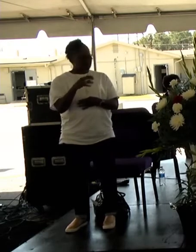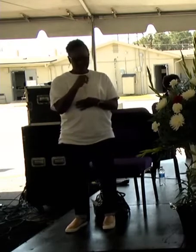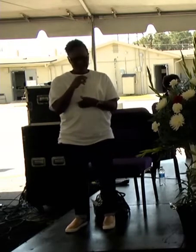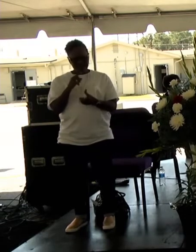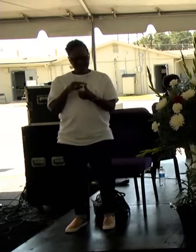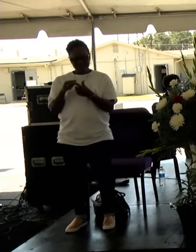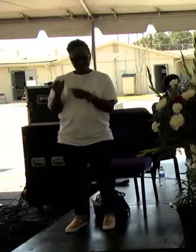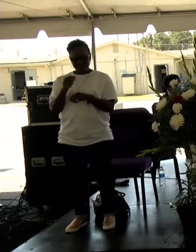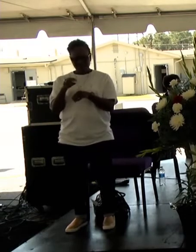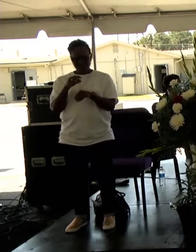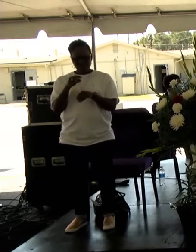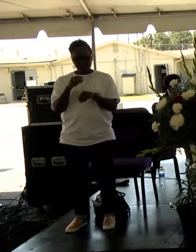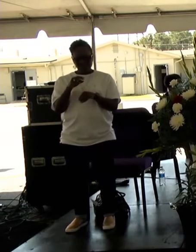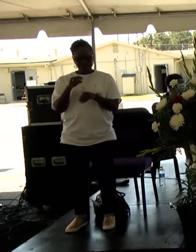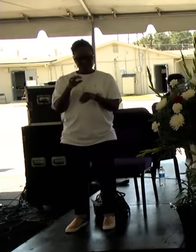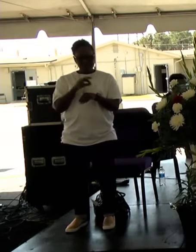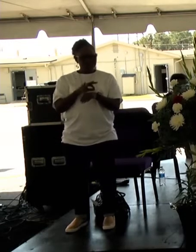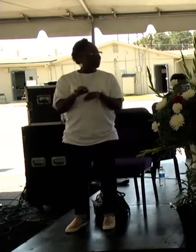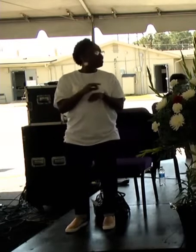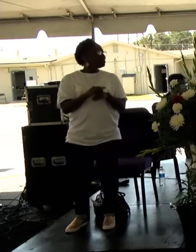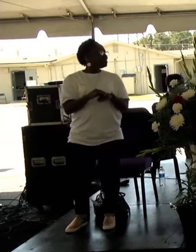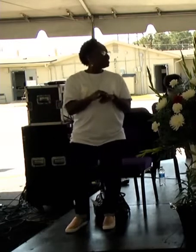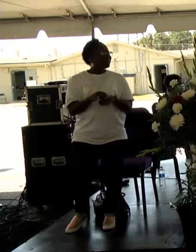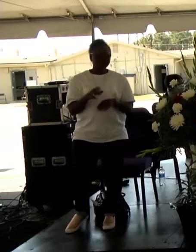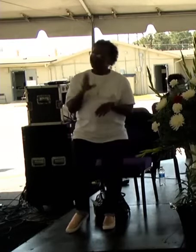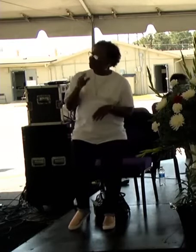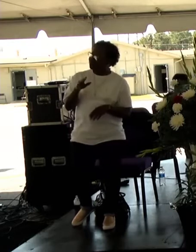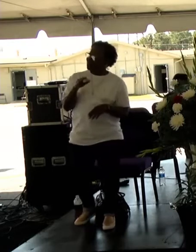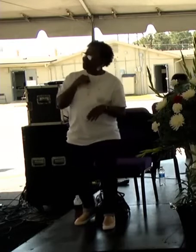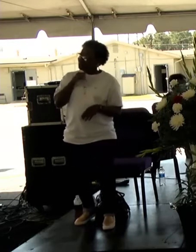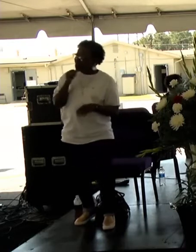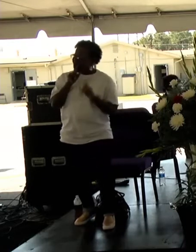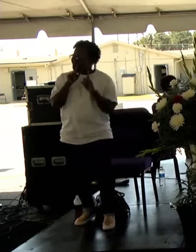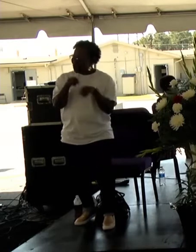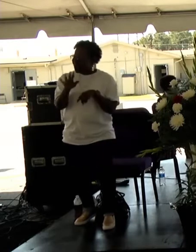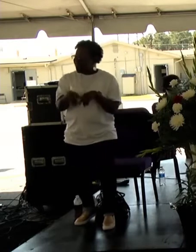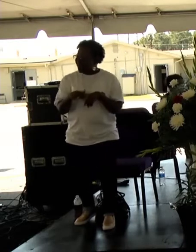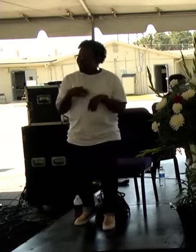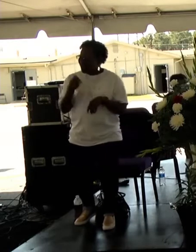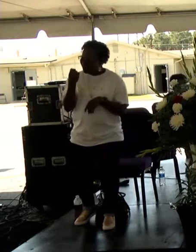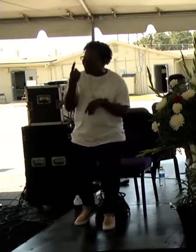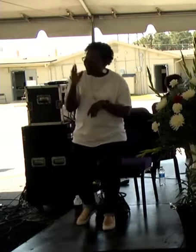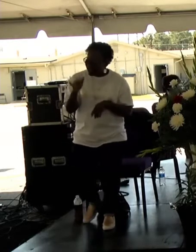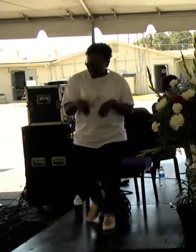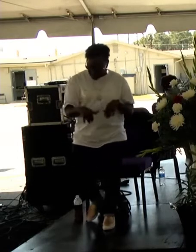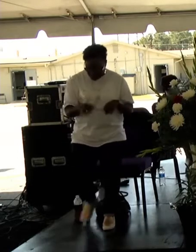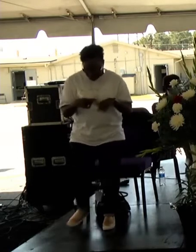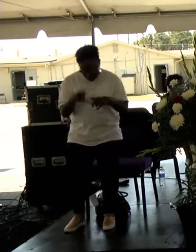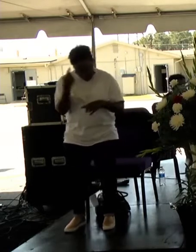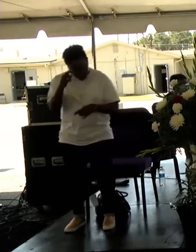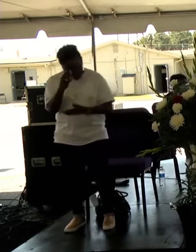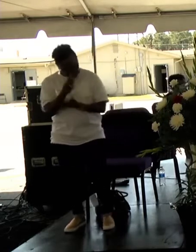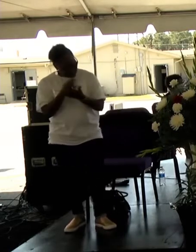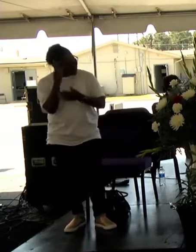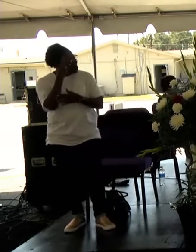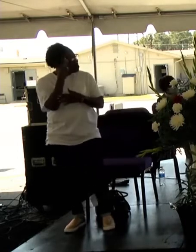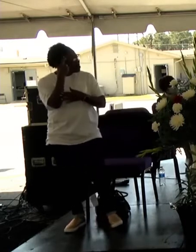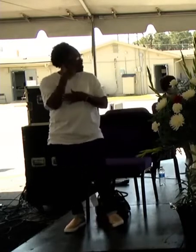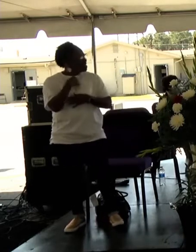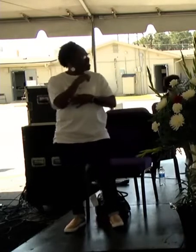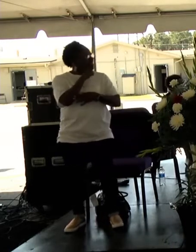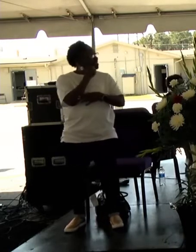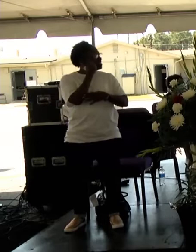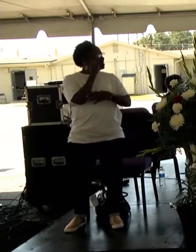scrub. I said, "Wait a minute, hold on, that ain't what I ordered. I understand why this is here, but for some reason, Sister Smith, I